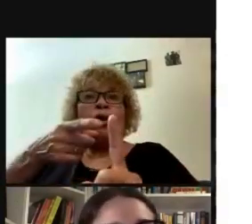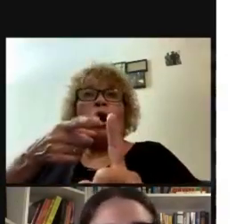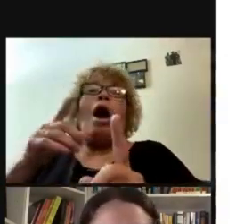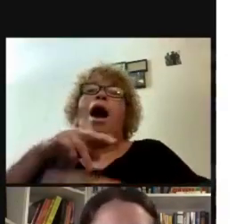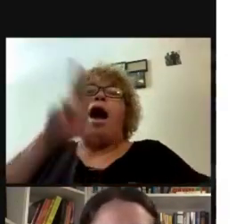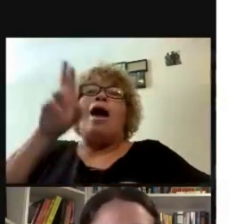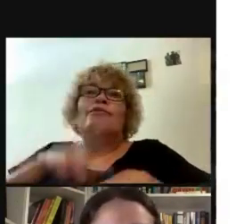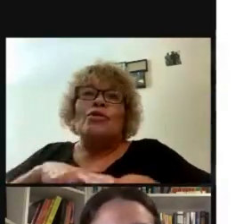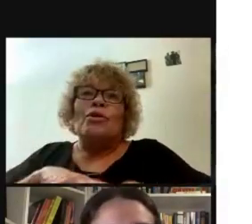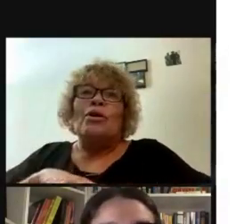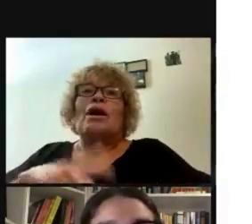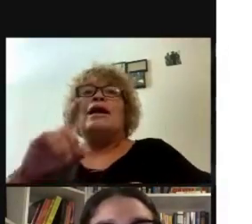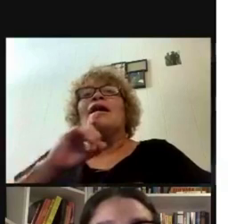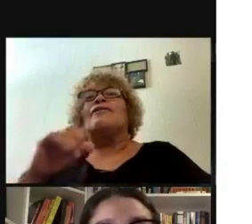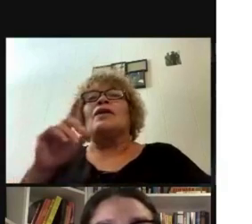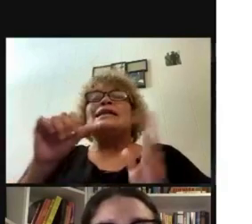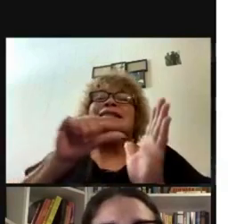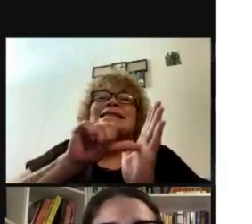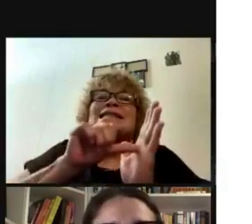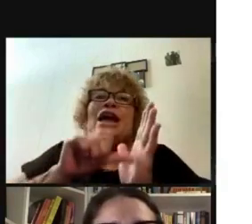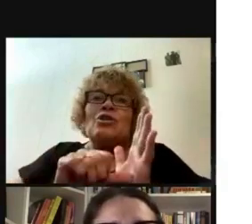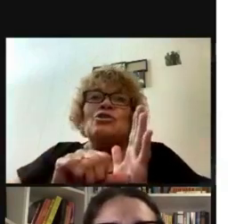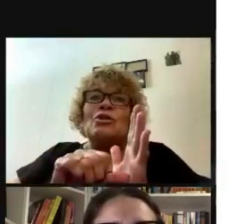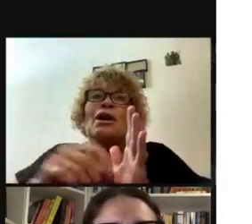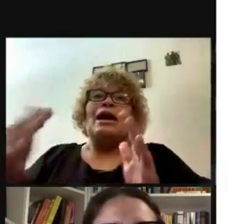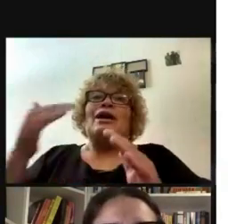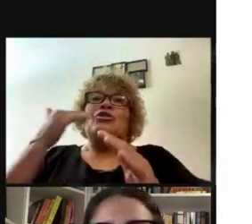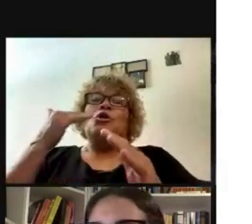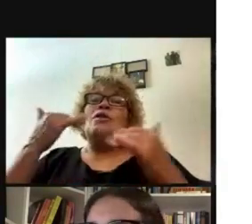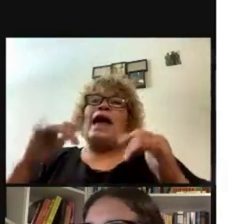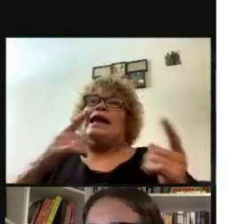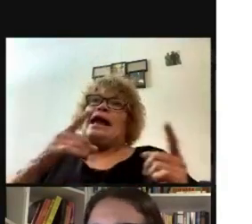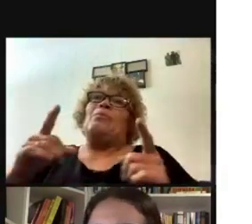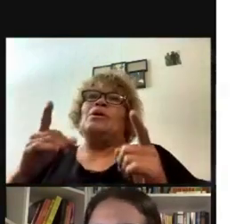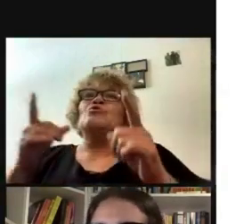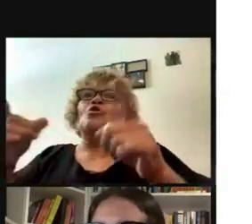or coerced sterilization have fought back over time.